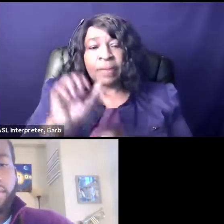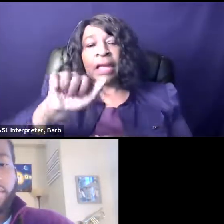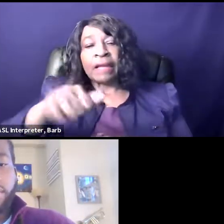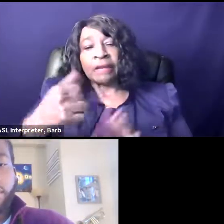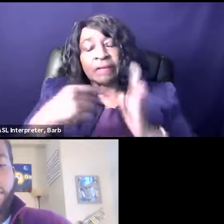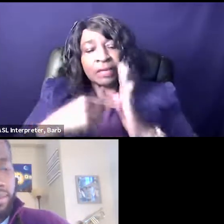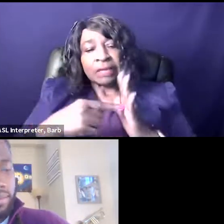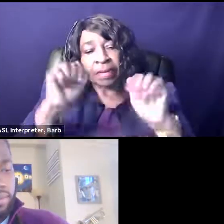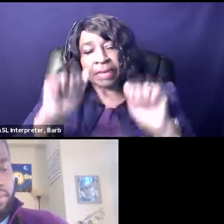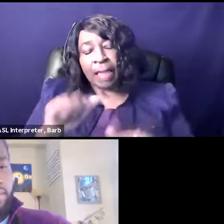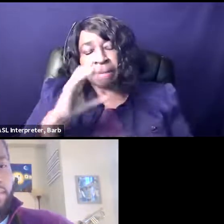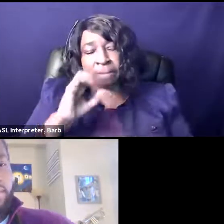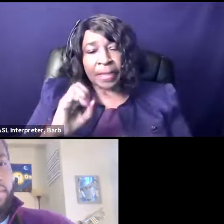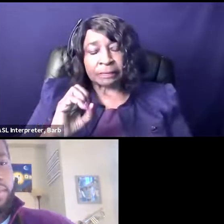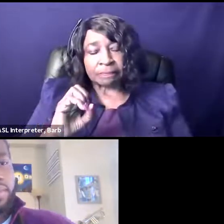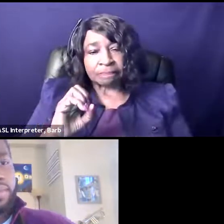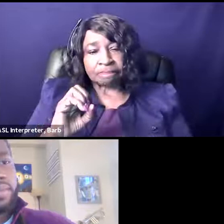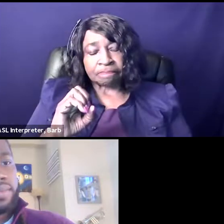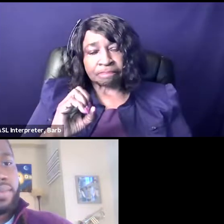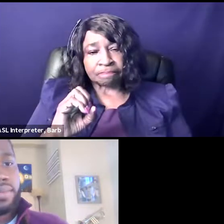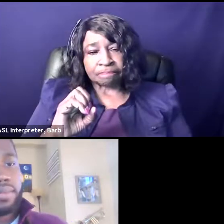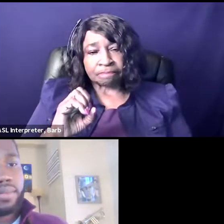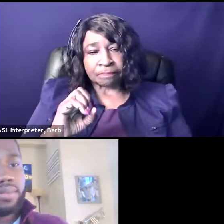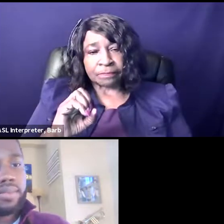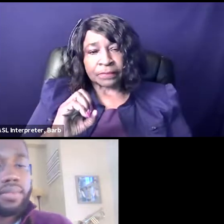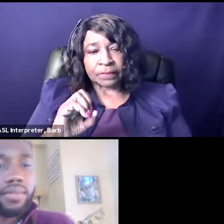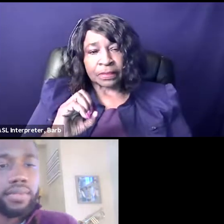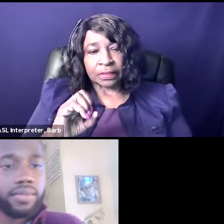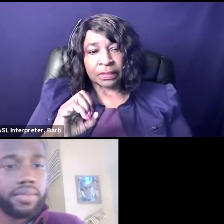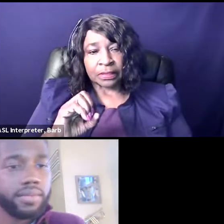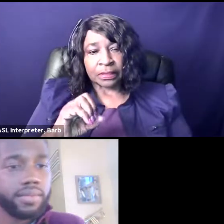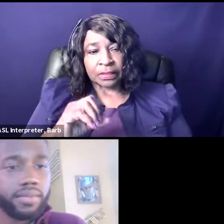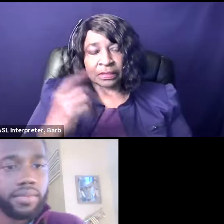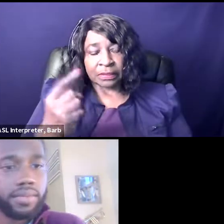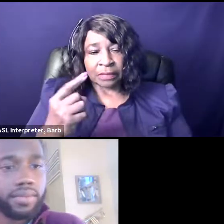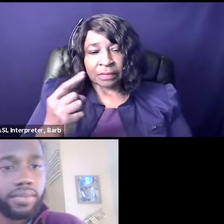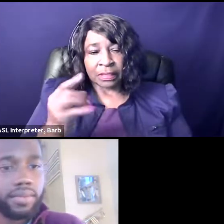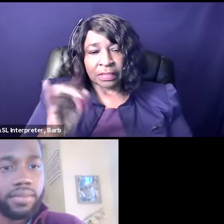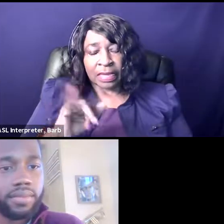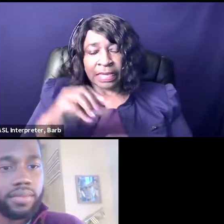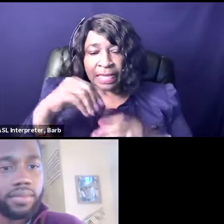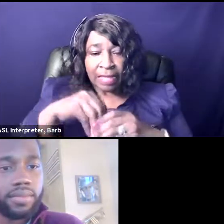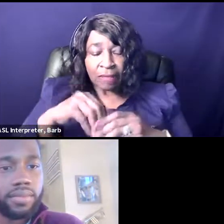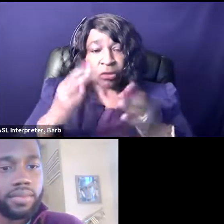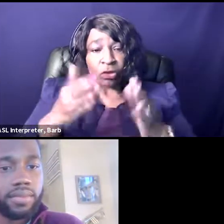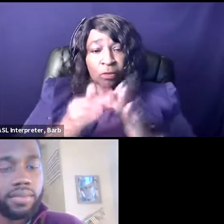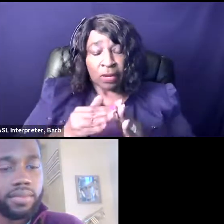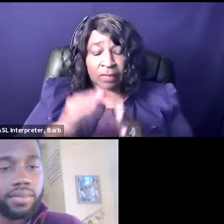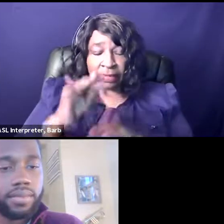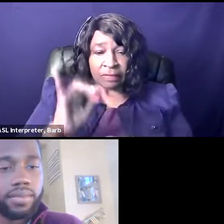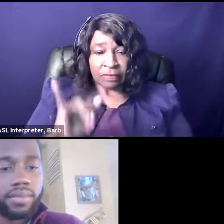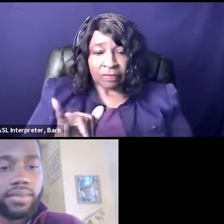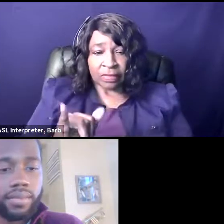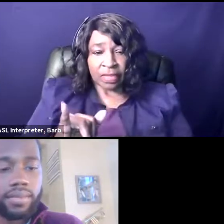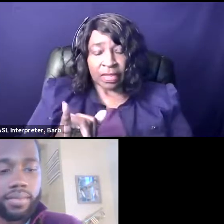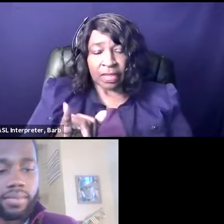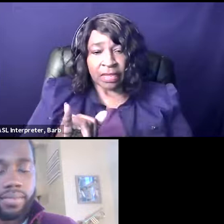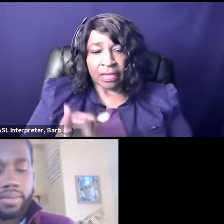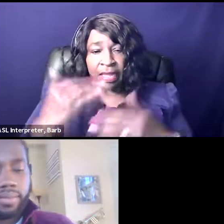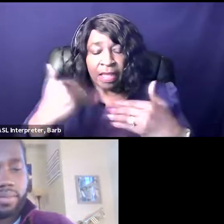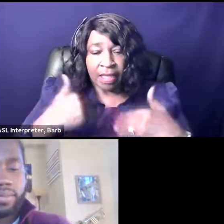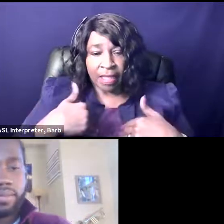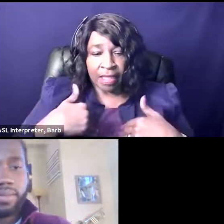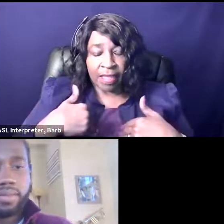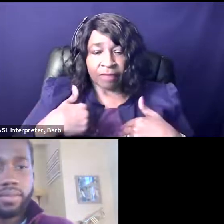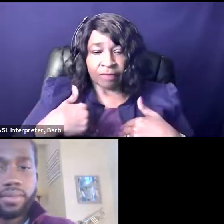be, I think in the lecture I might have talked about communities that that host energy